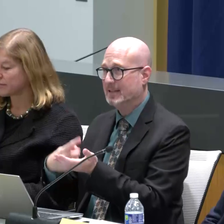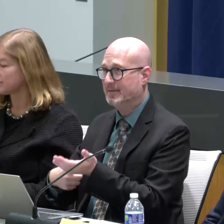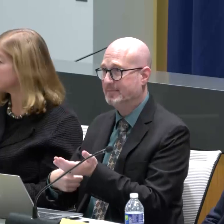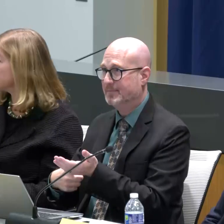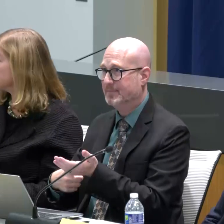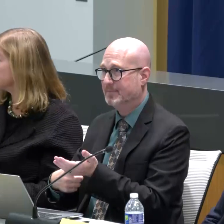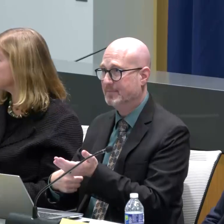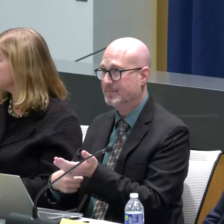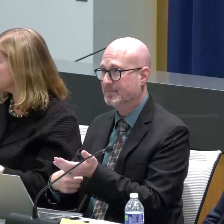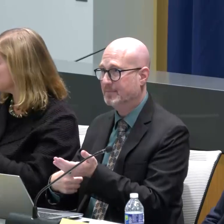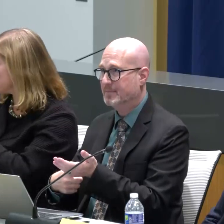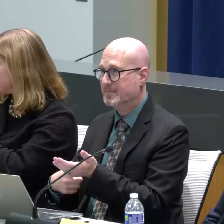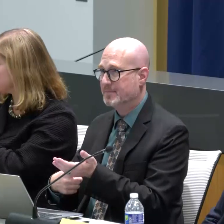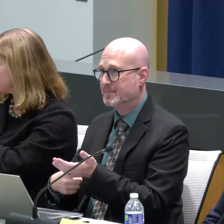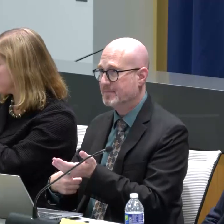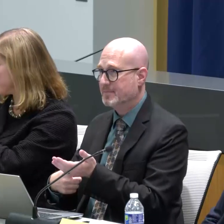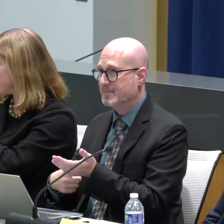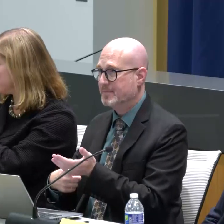group discussion?